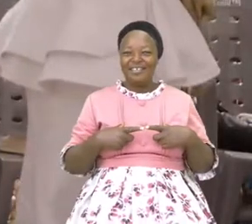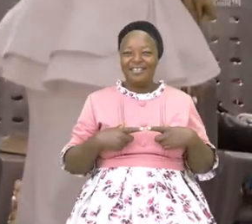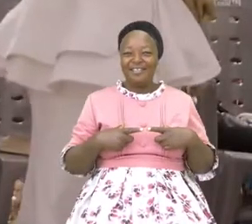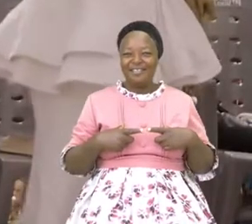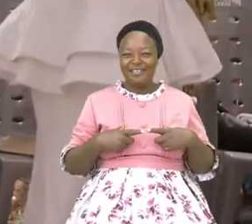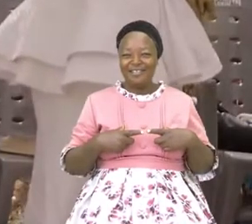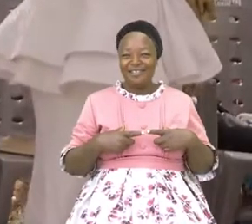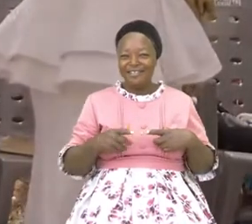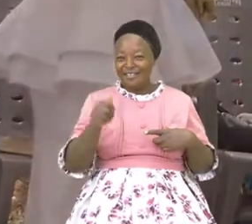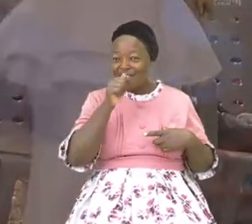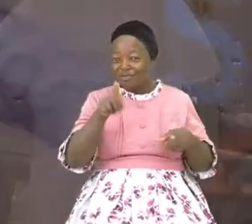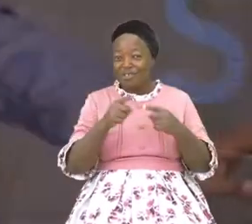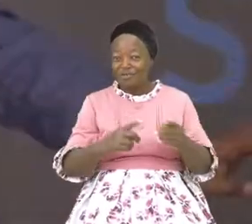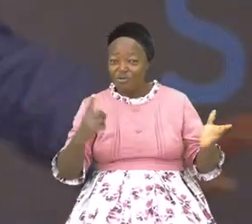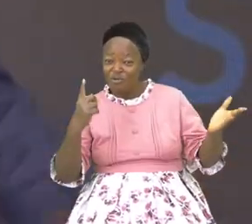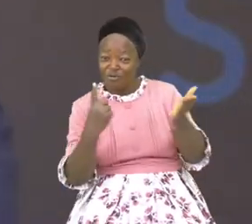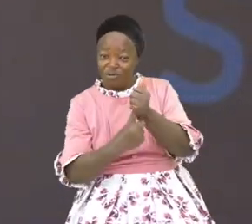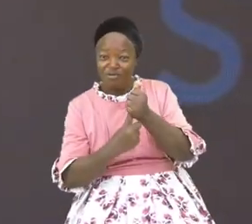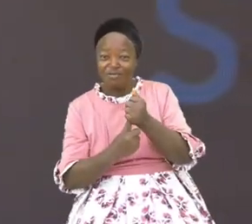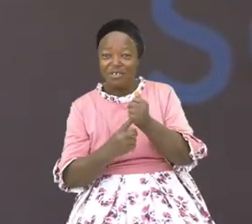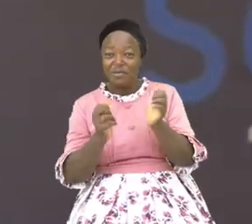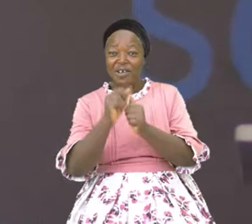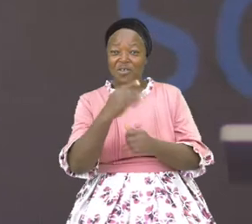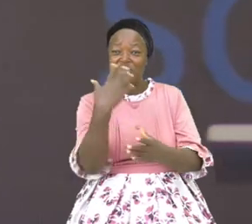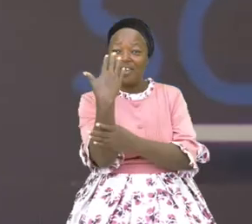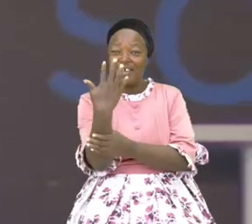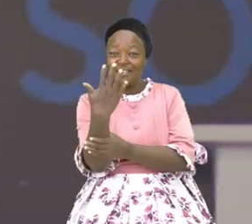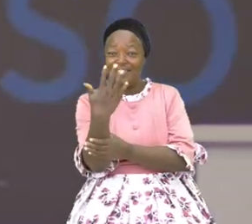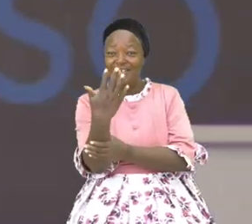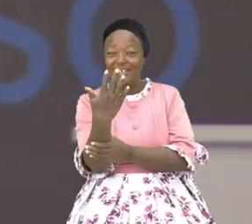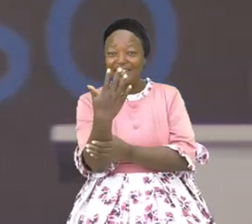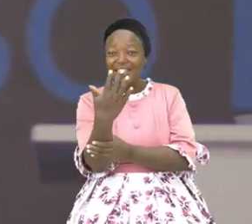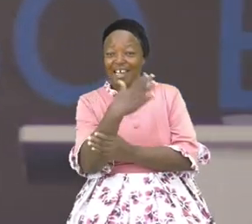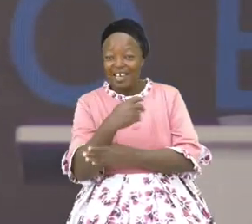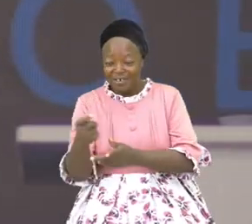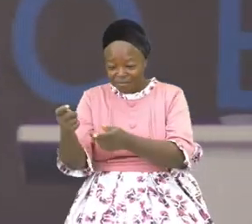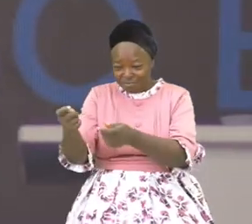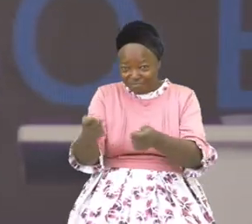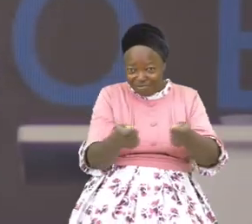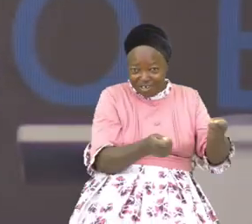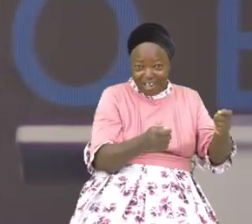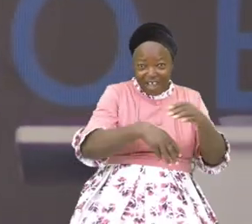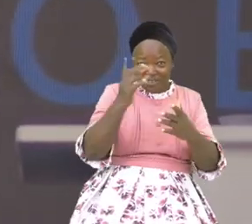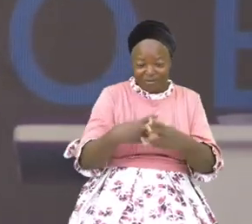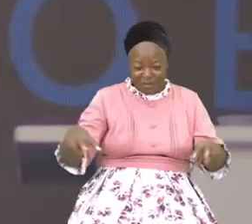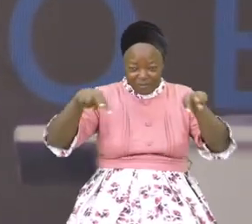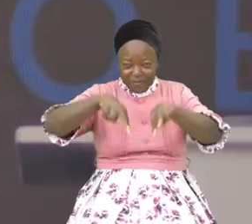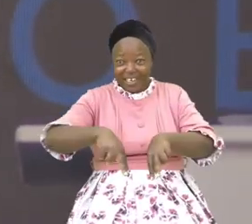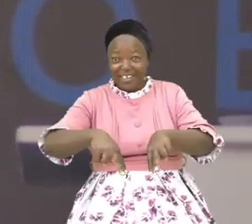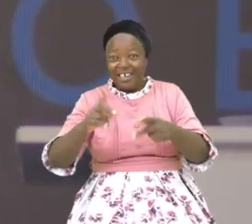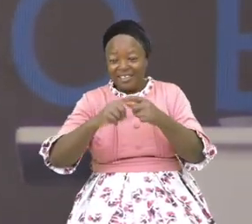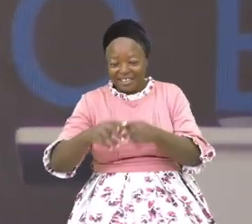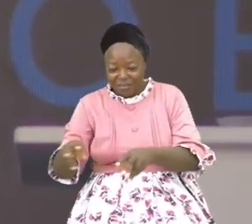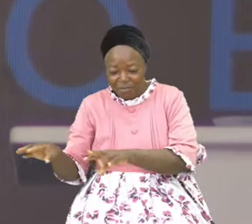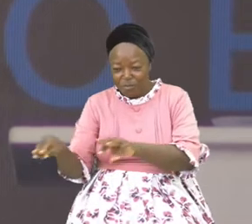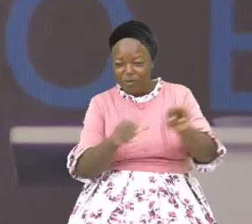I'm going to grab you by the hand, drag you out of the valley, and I'm going to drag you